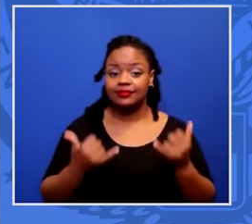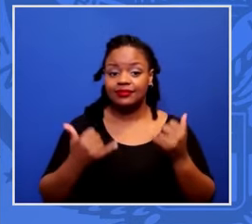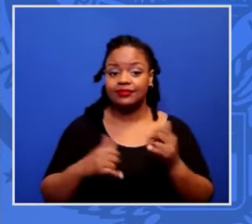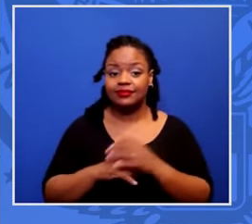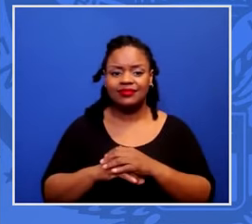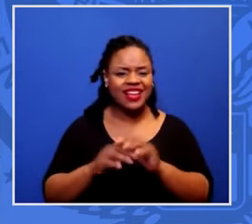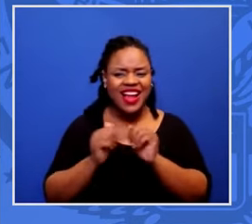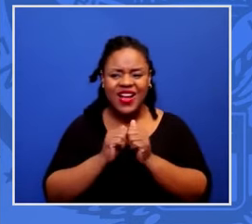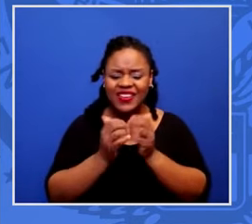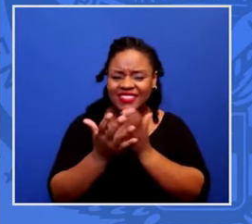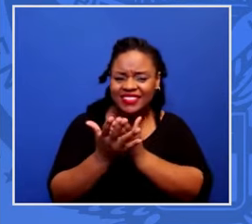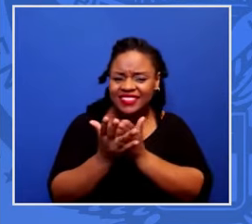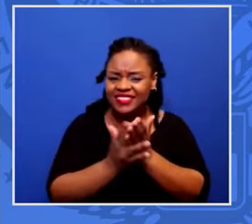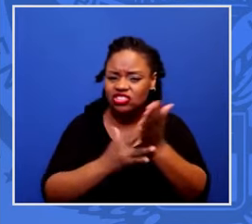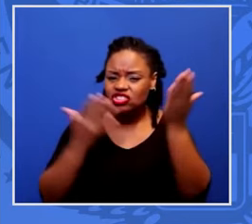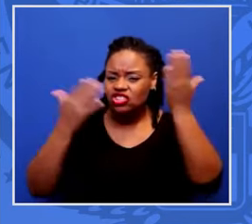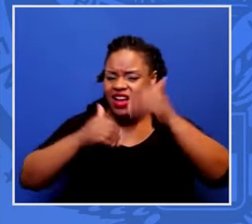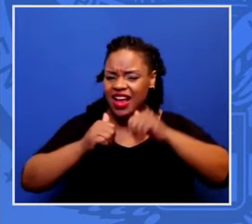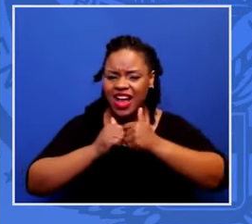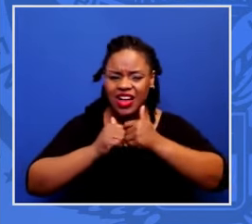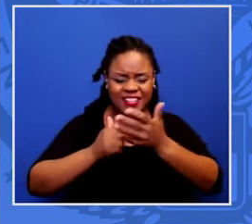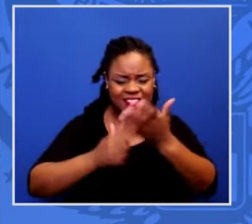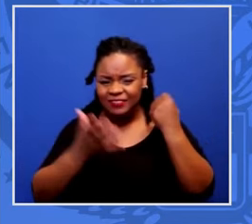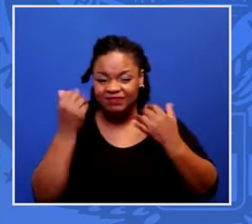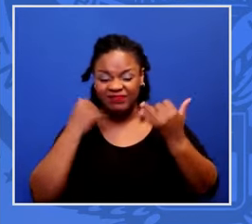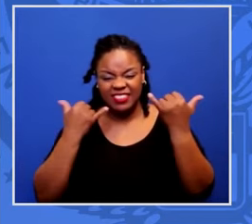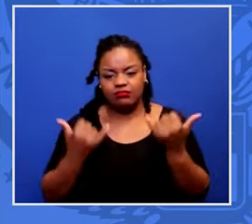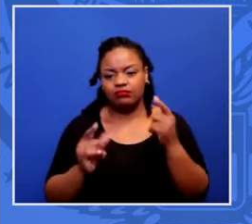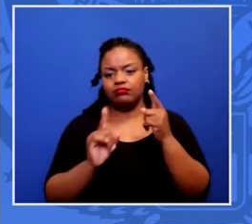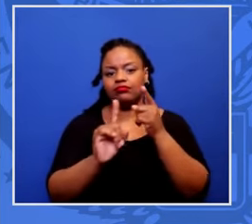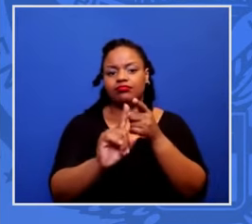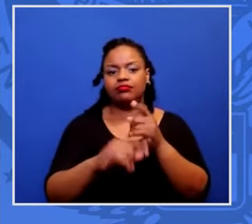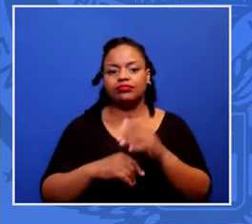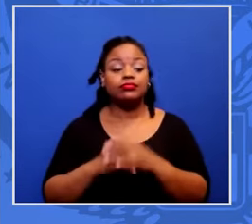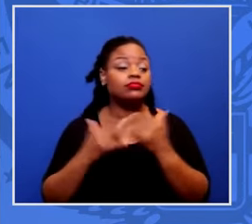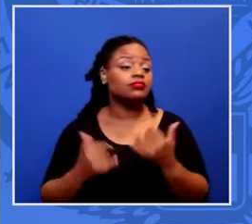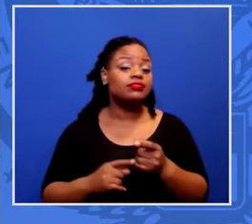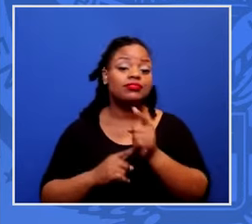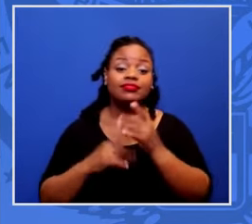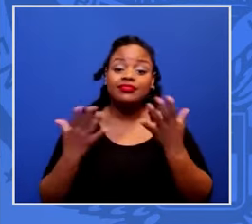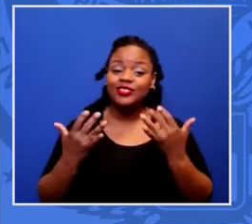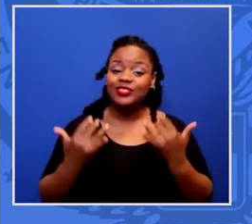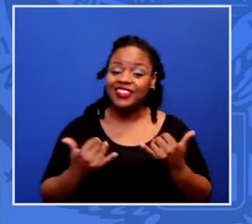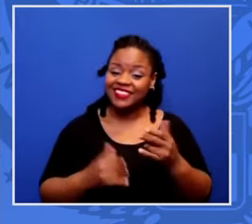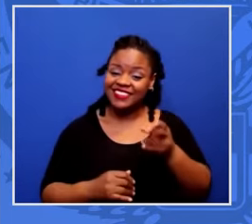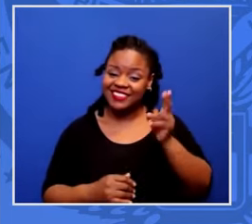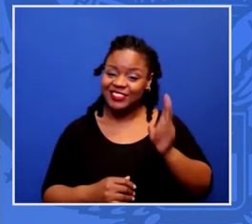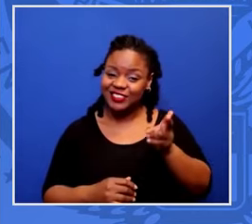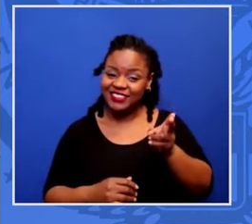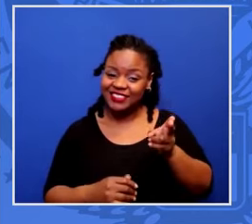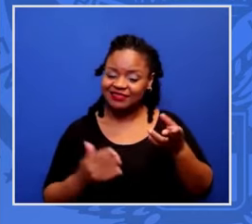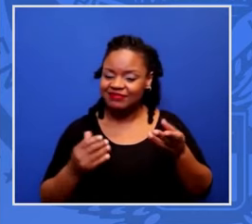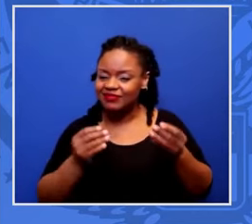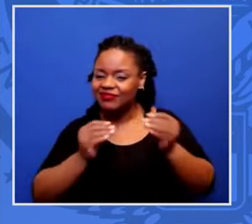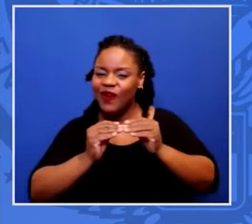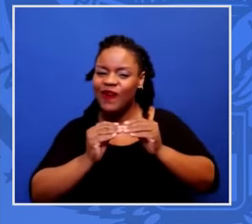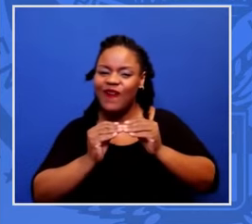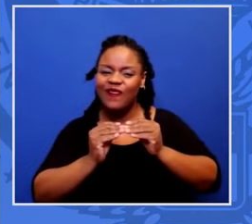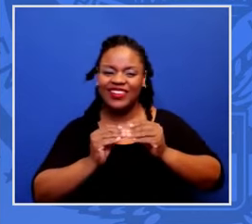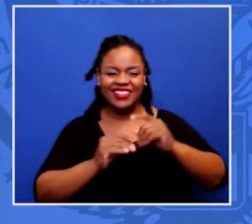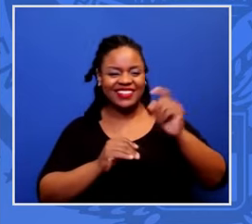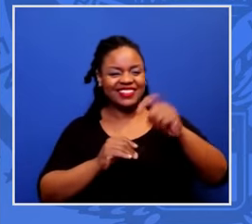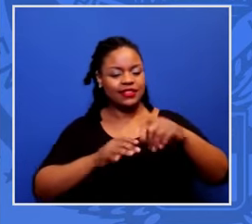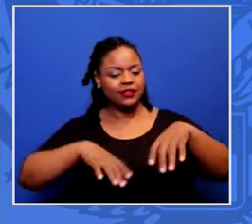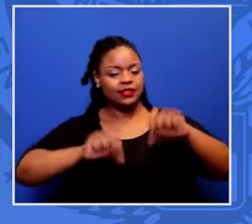history when more is asked of us as Americans. We saw that in the Civil War. We saw that